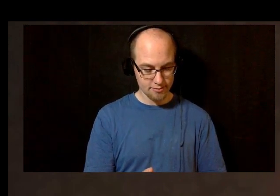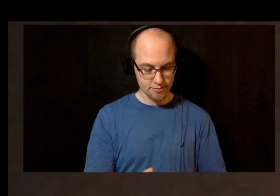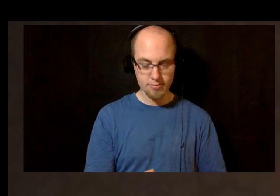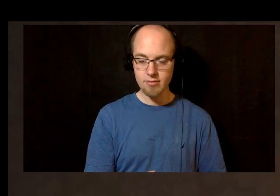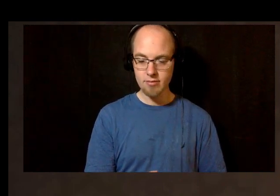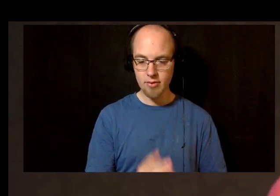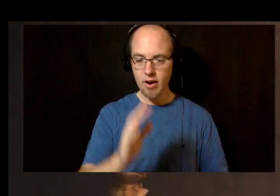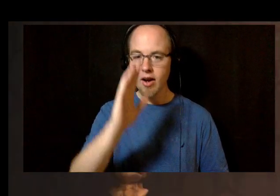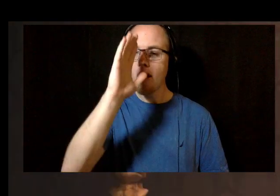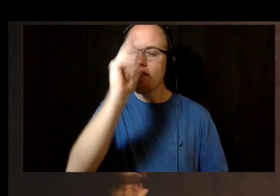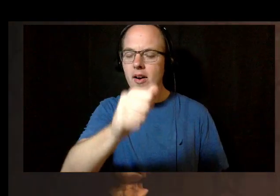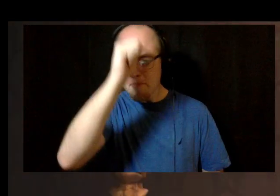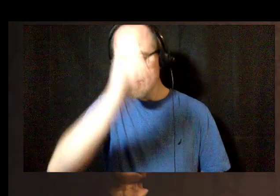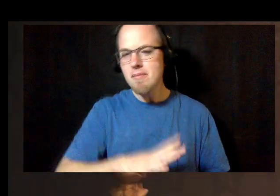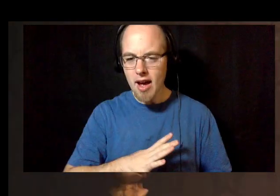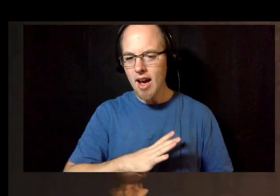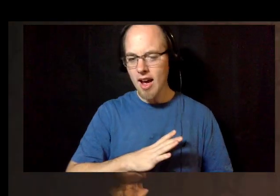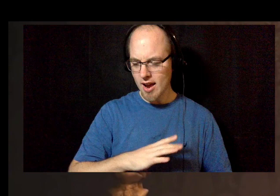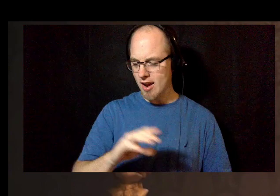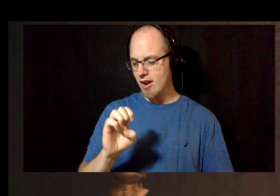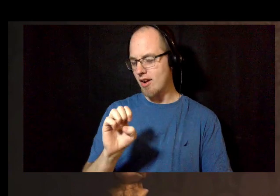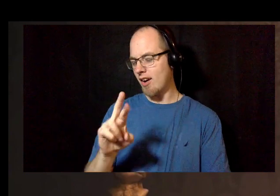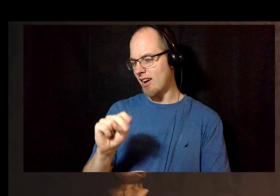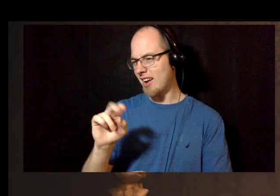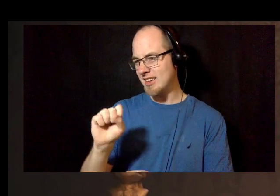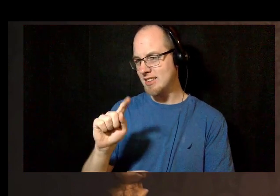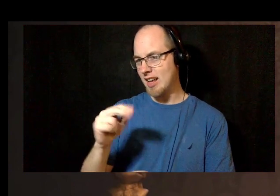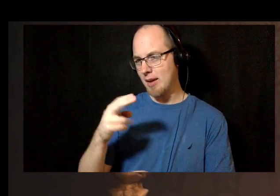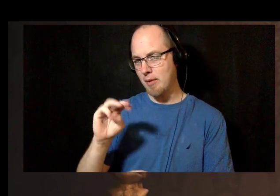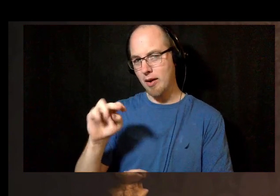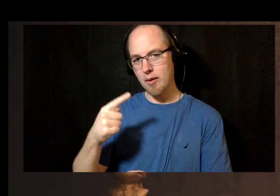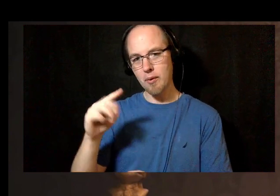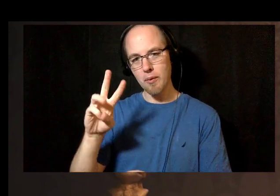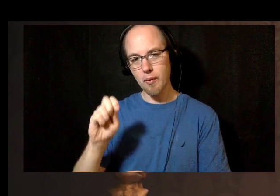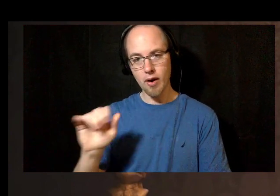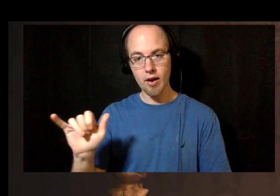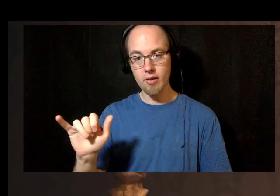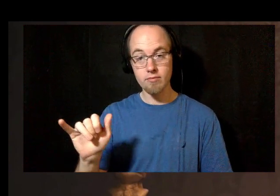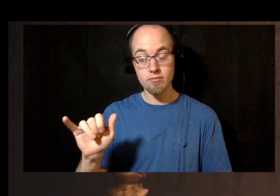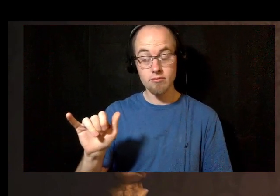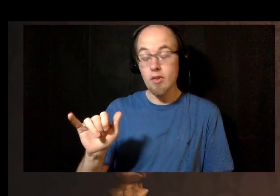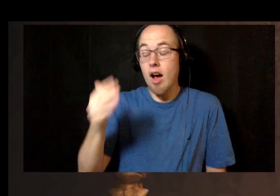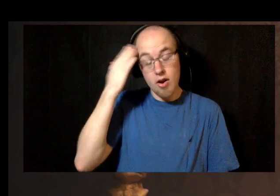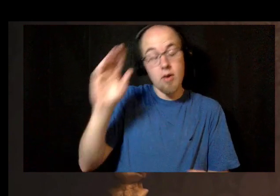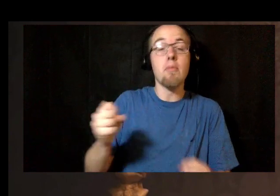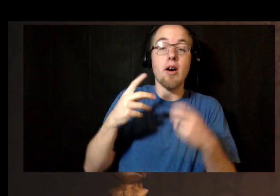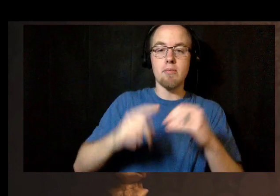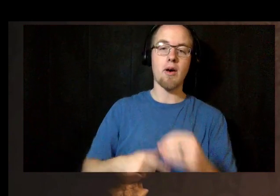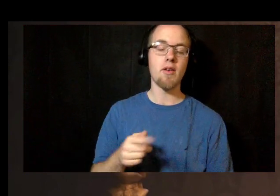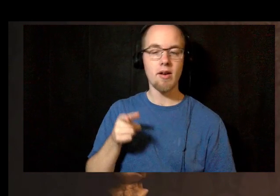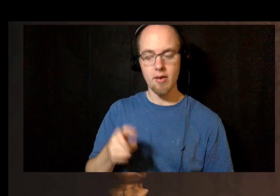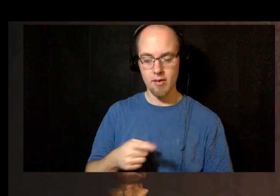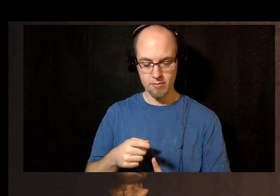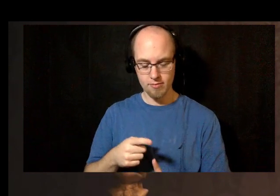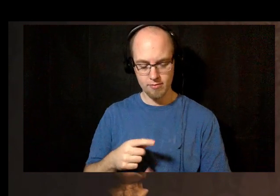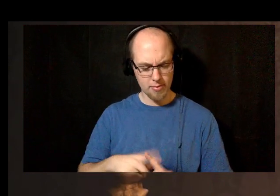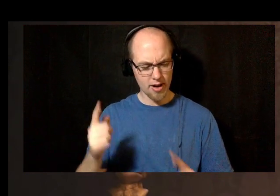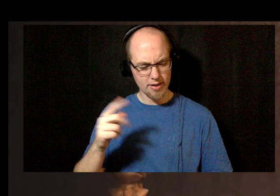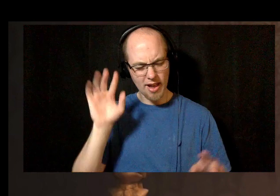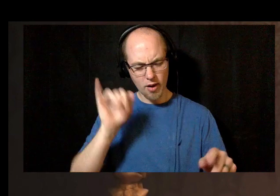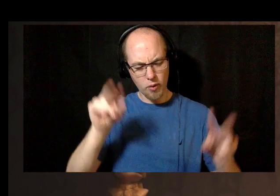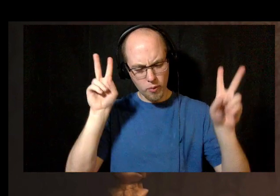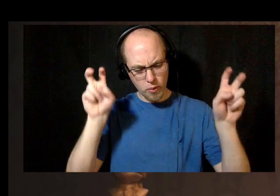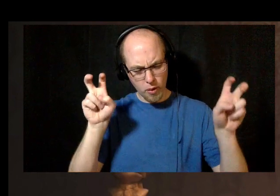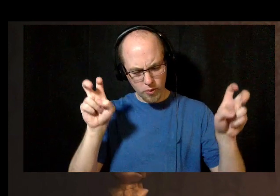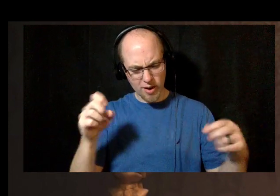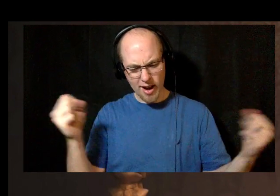Fascinating man, Ernest Hemingway. I didn't know a lot about him, but I kept thinking of that quote, "The first draft of